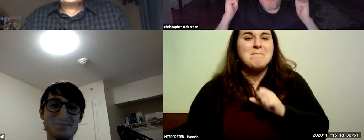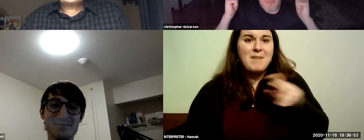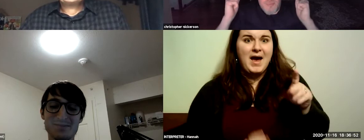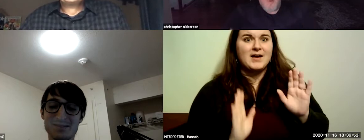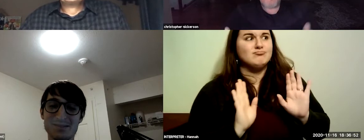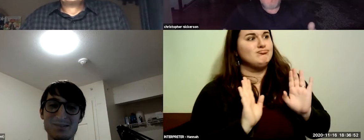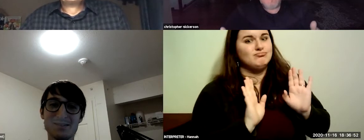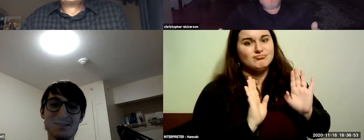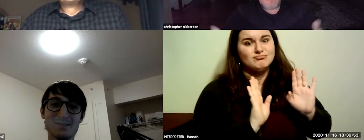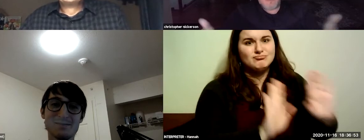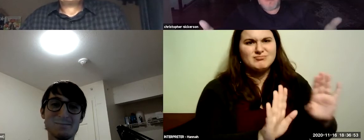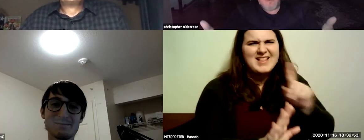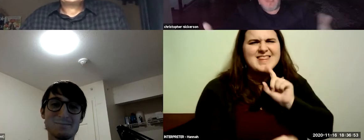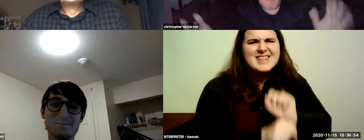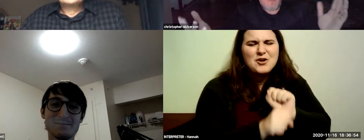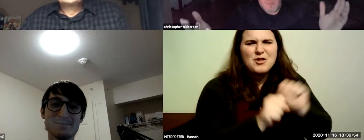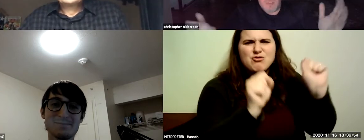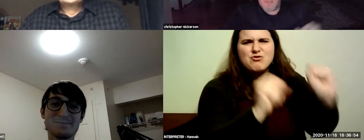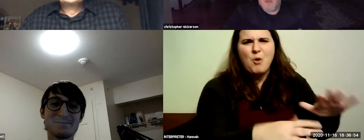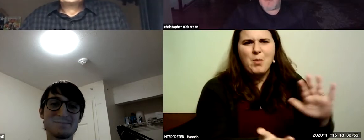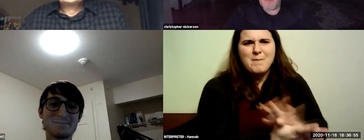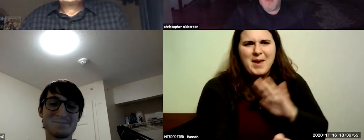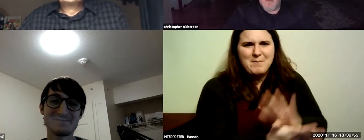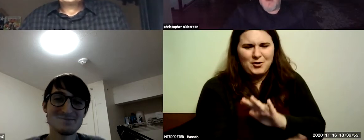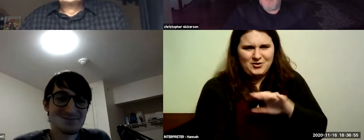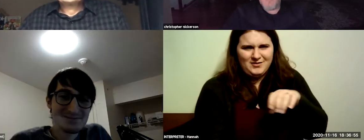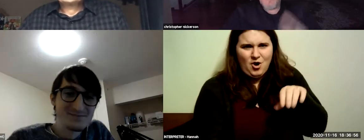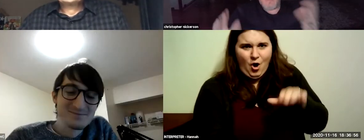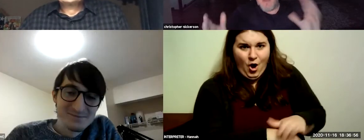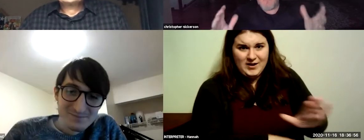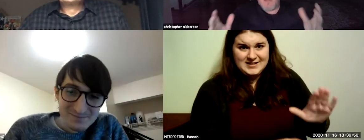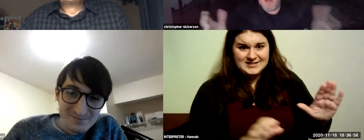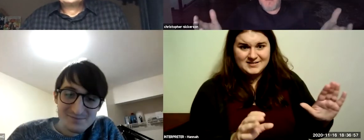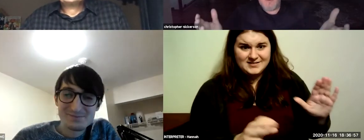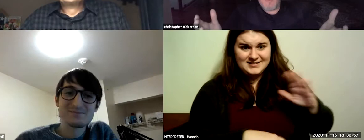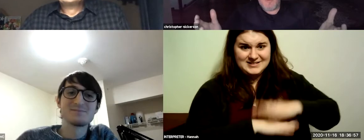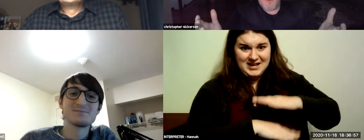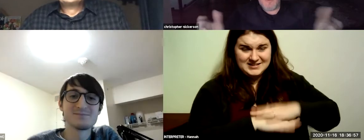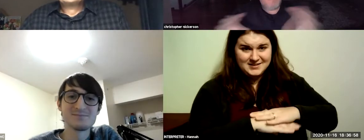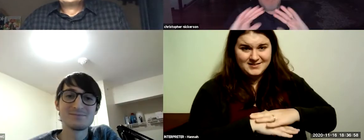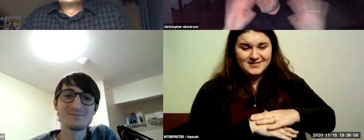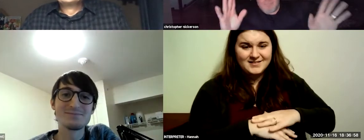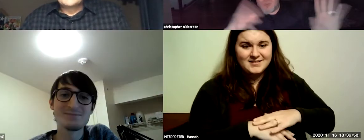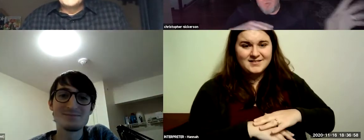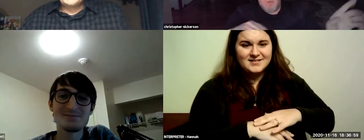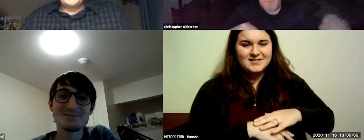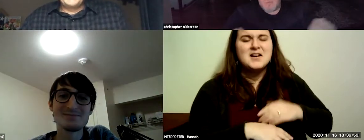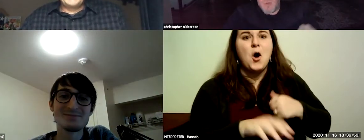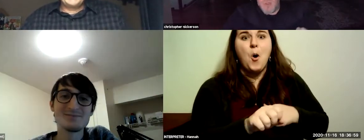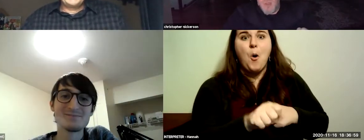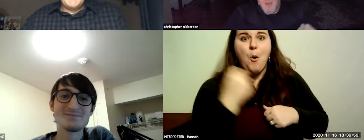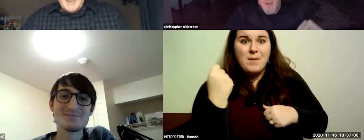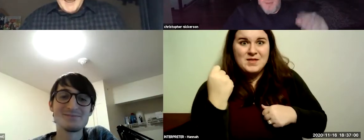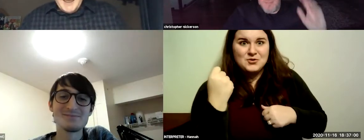and I throw these two certs on this dude's desk who wasn't in his office. I may or may not had to open the door. Totally different